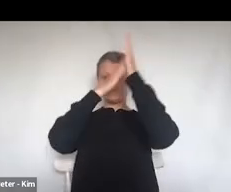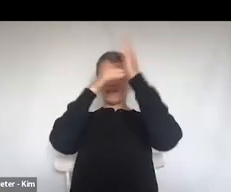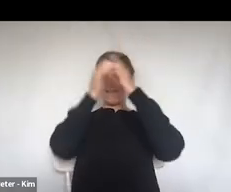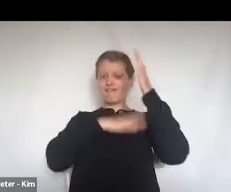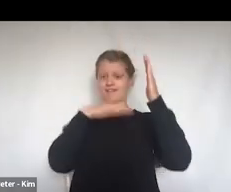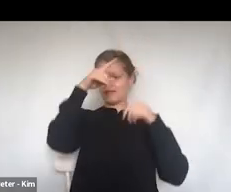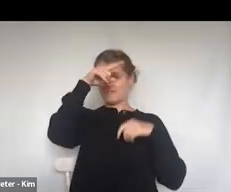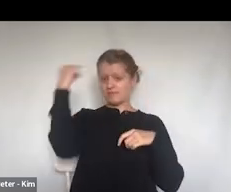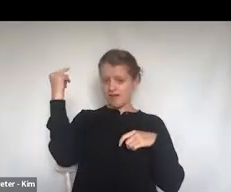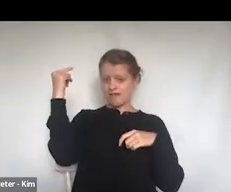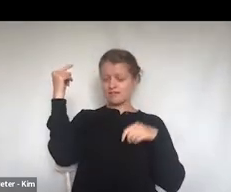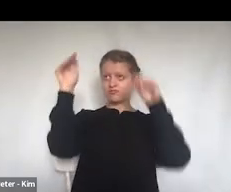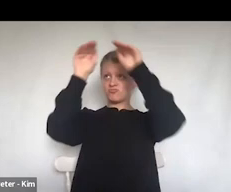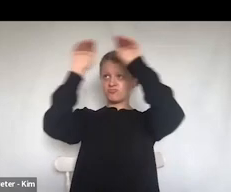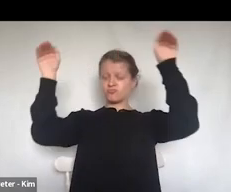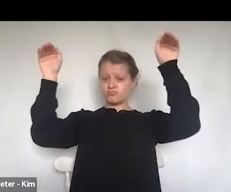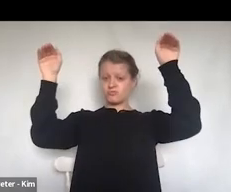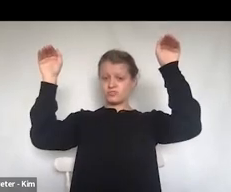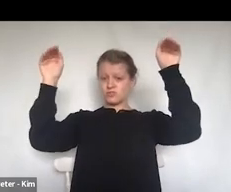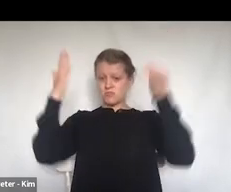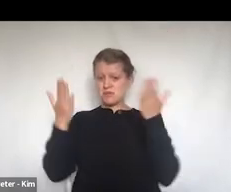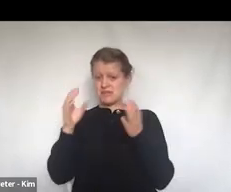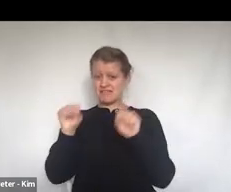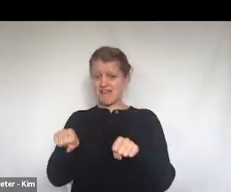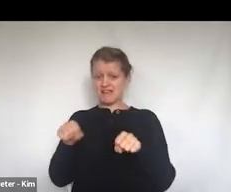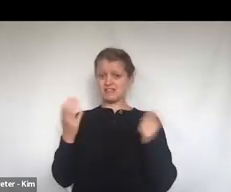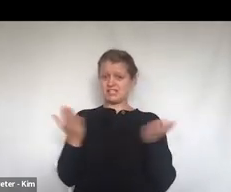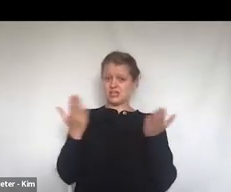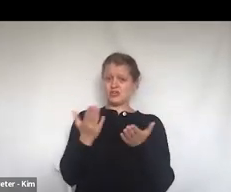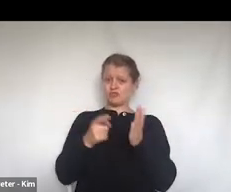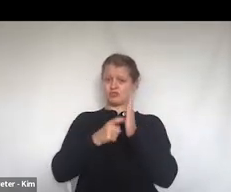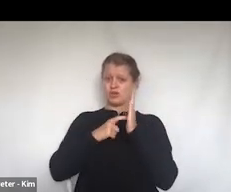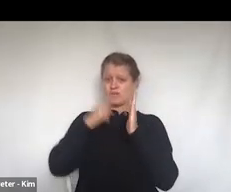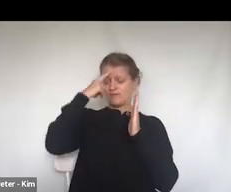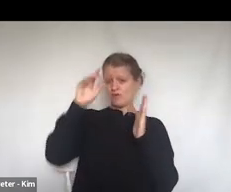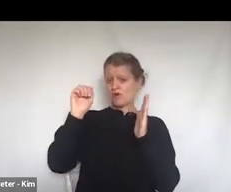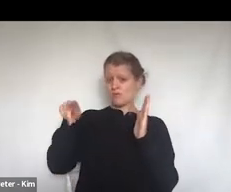reducing heat deaths. Could this happen here, in particular with apartment buildings?